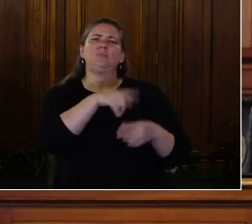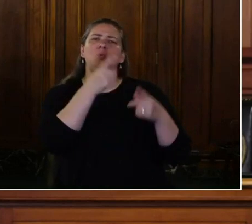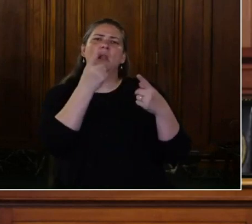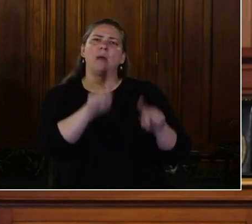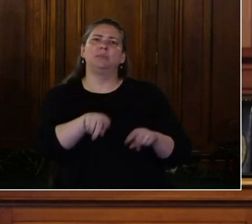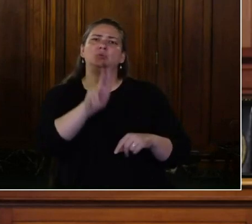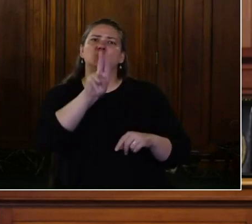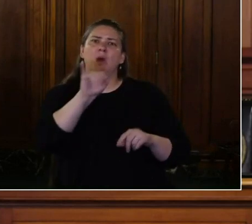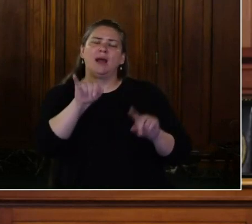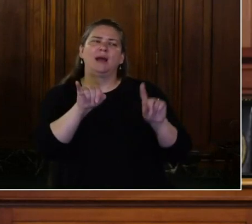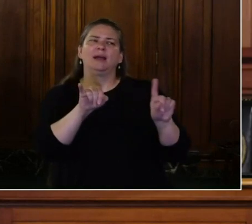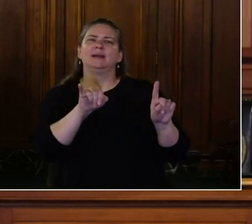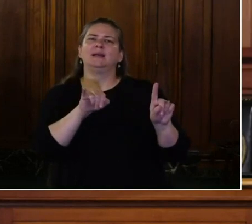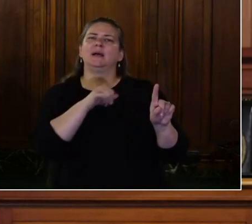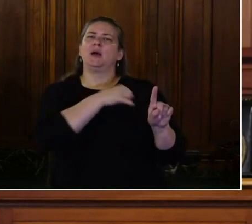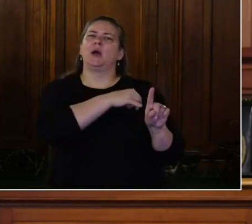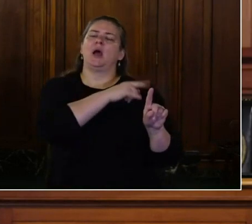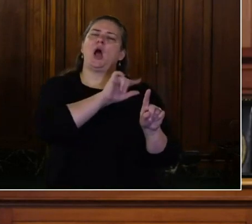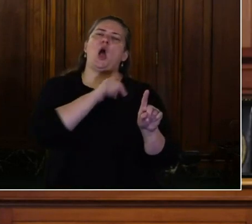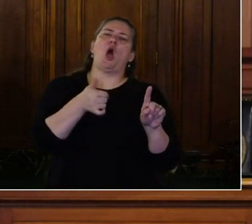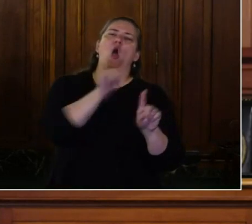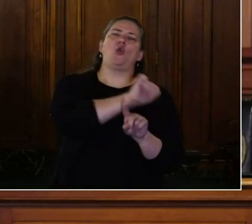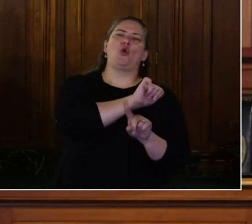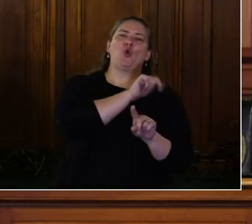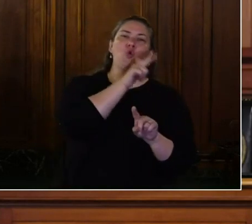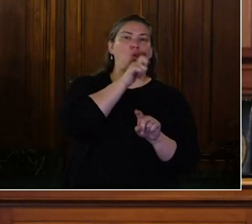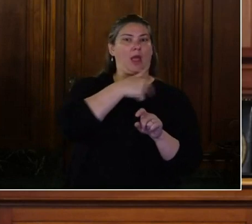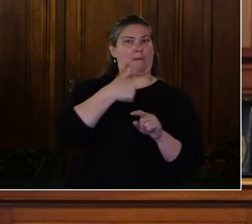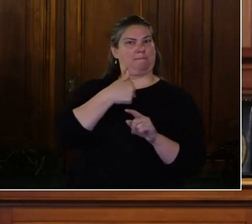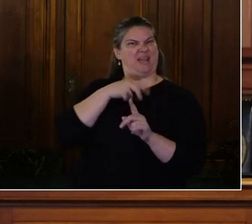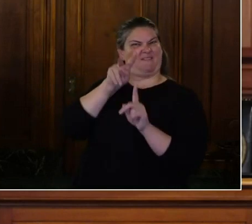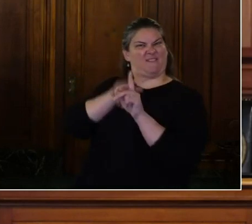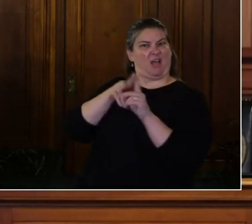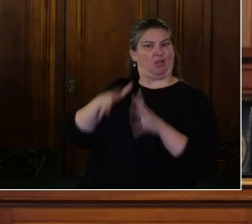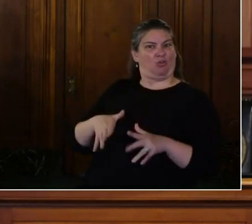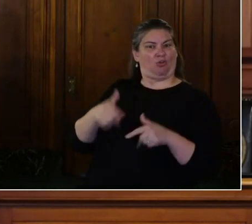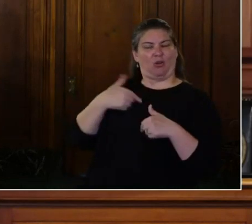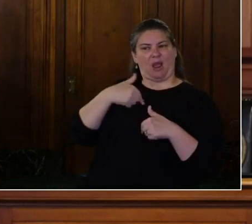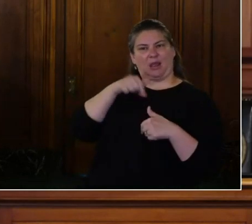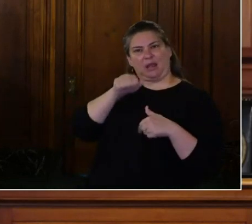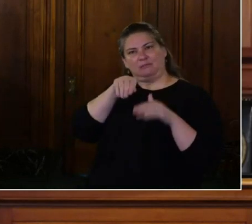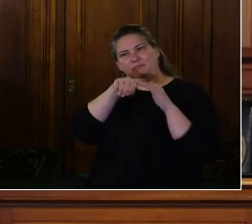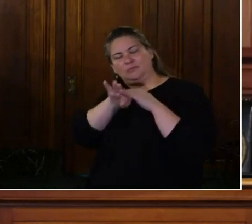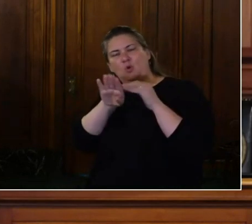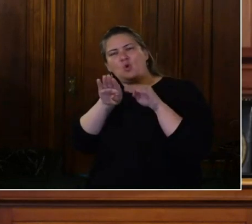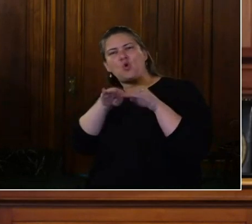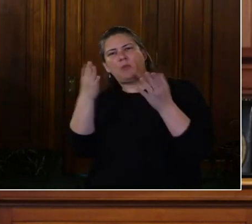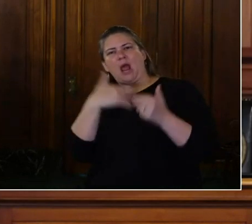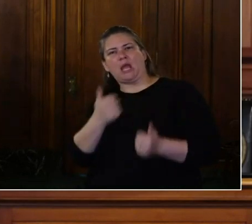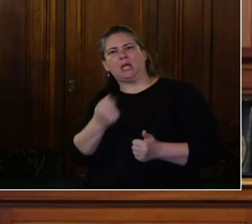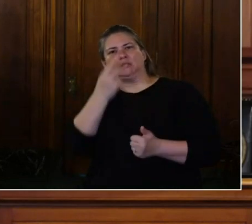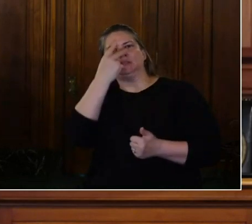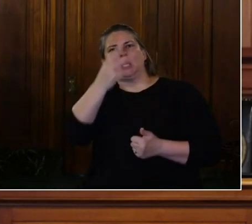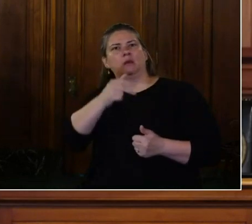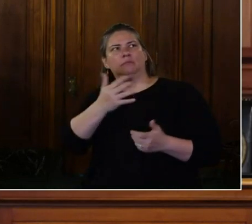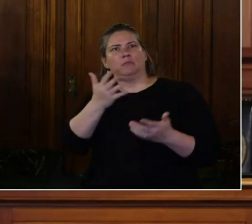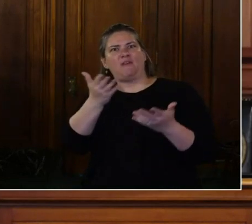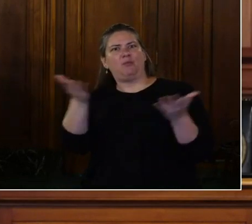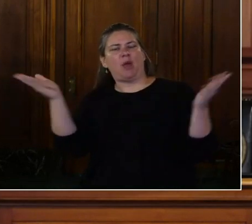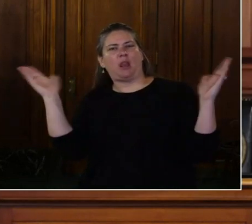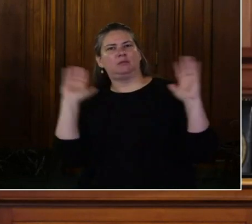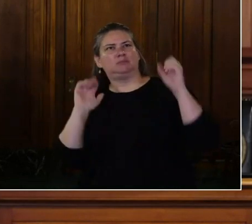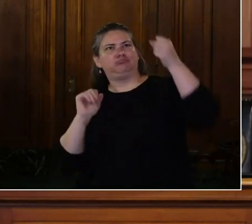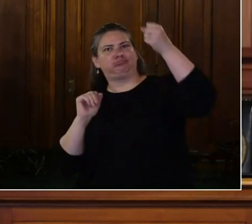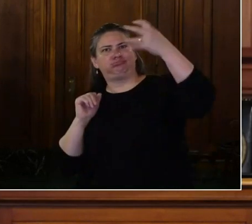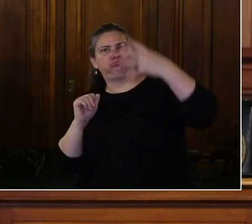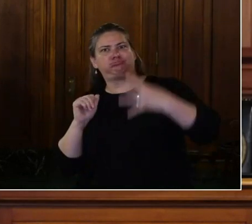be potentially viewed by other UI claimants. It's also important to know that